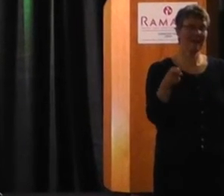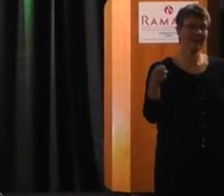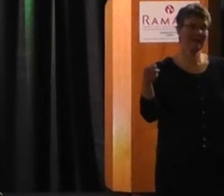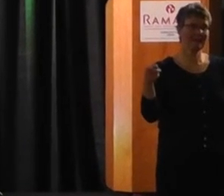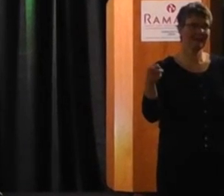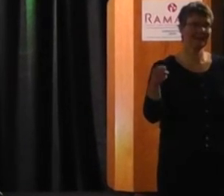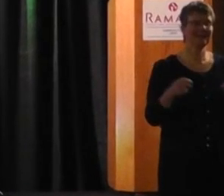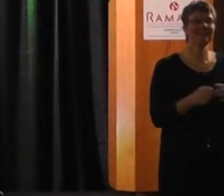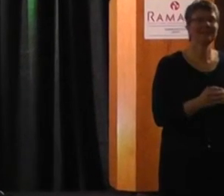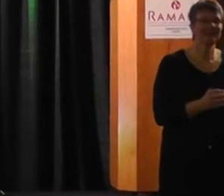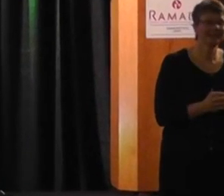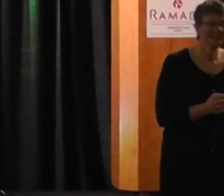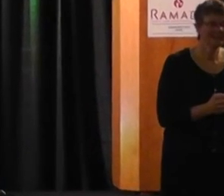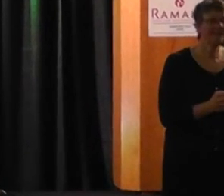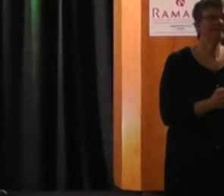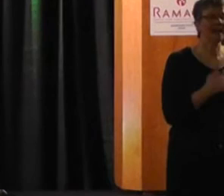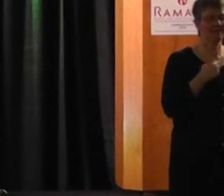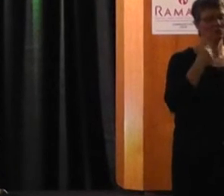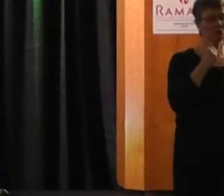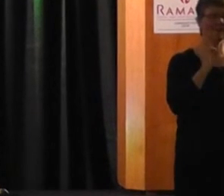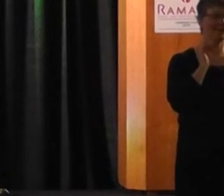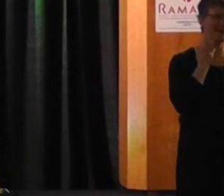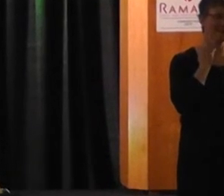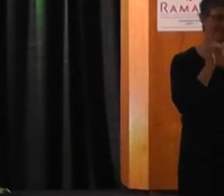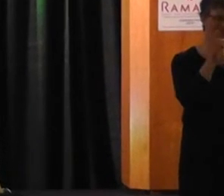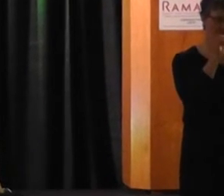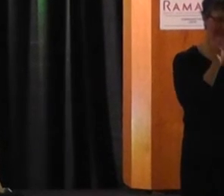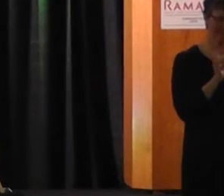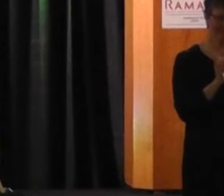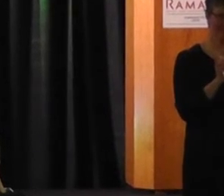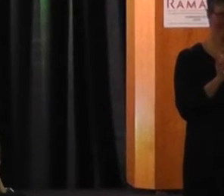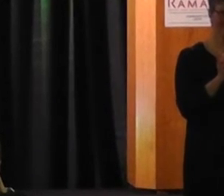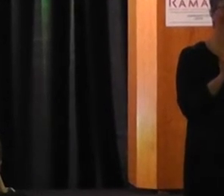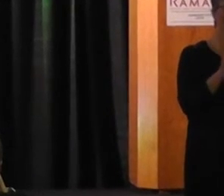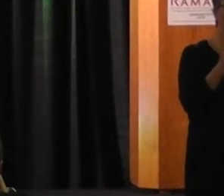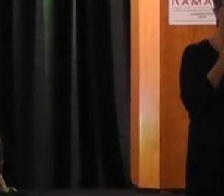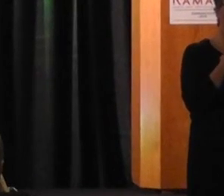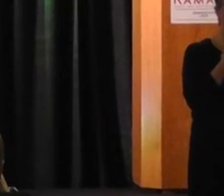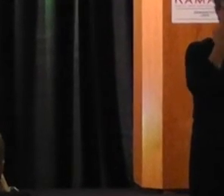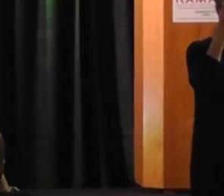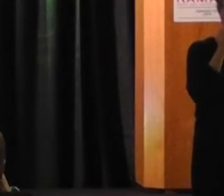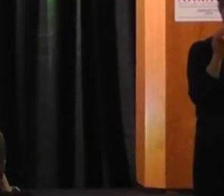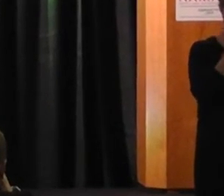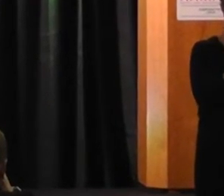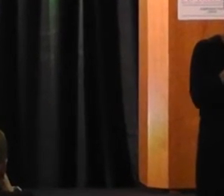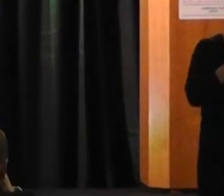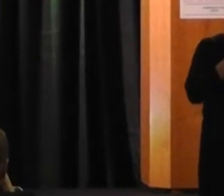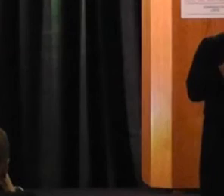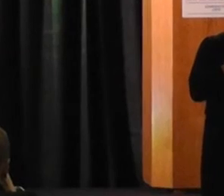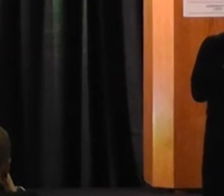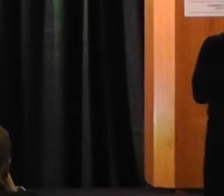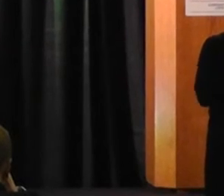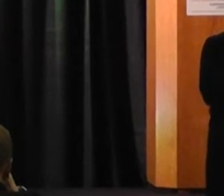as well, I have a very strong accent. So as you say, as you can guess, I am not really Canadian. Even when it's funny, because a lot of people ask me if I am